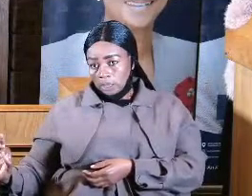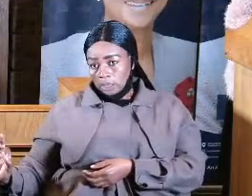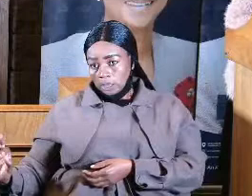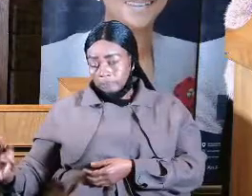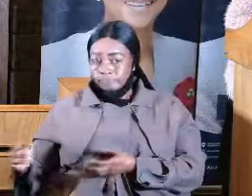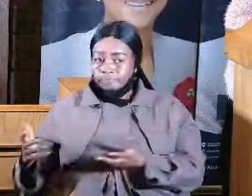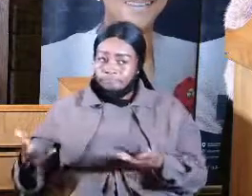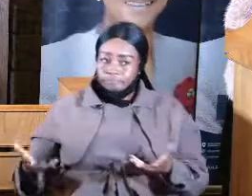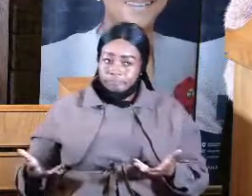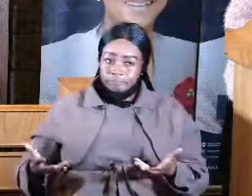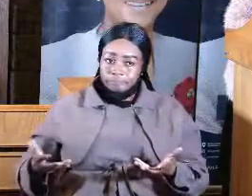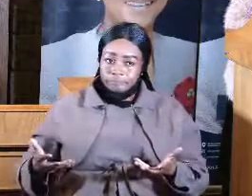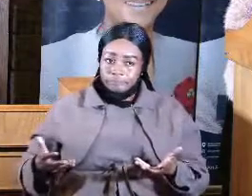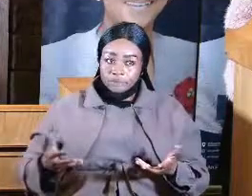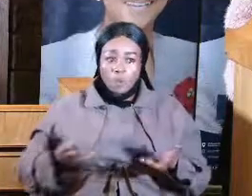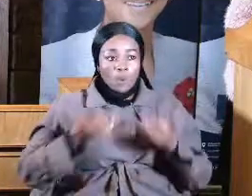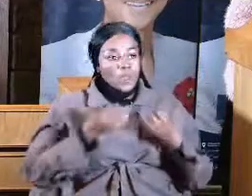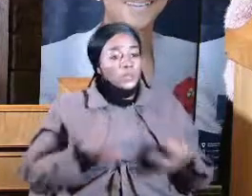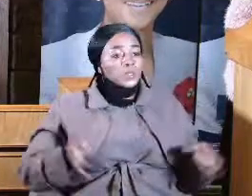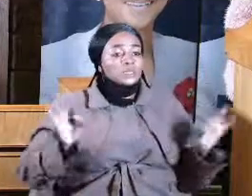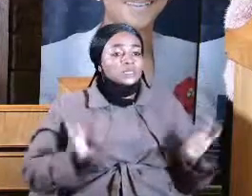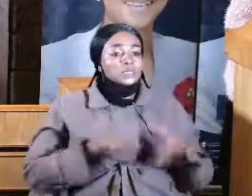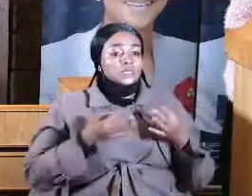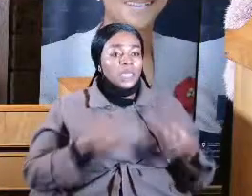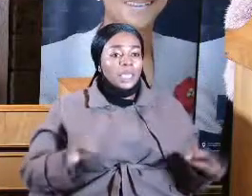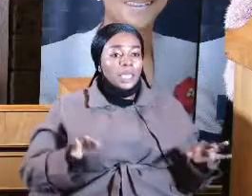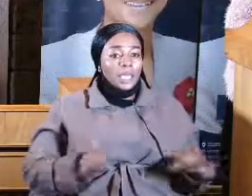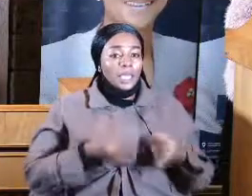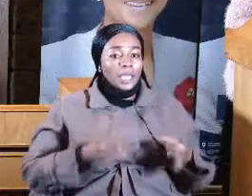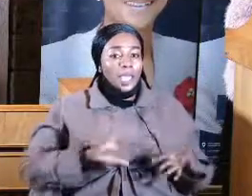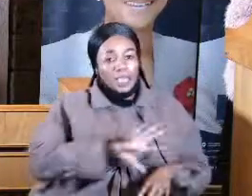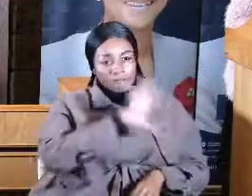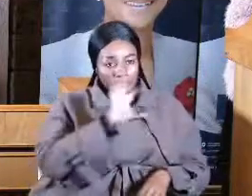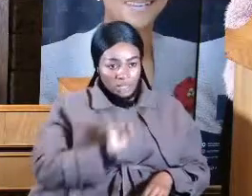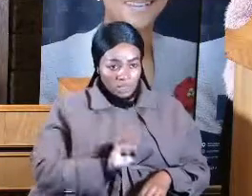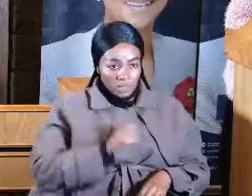And then when we sing our national anthem, at the end there,